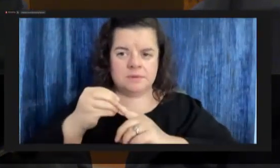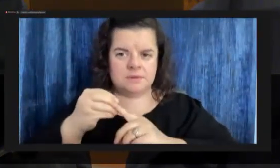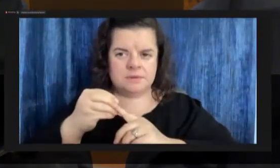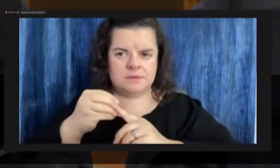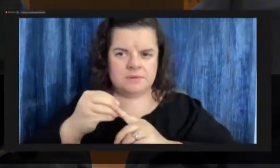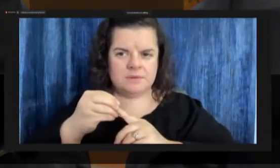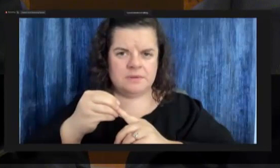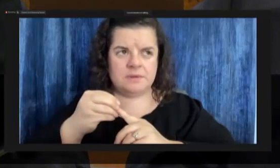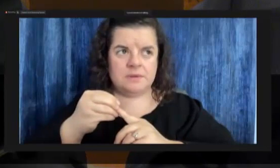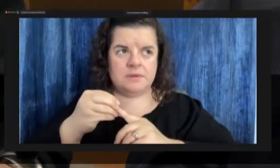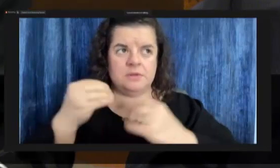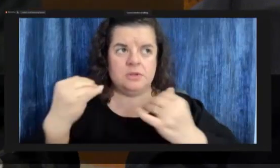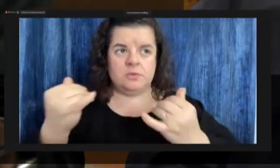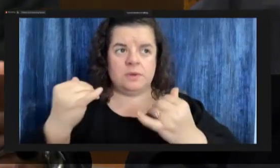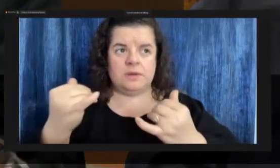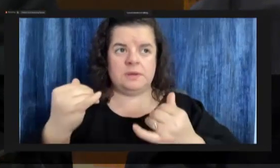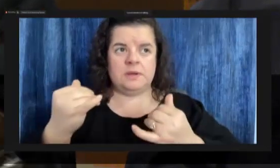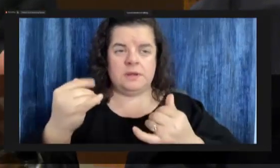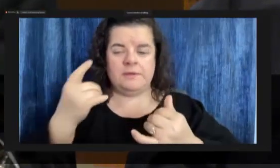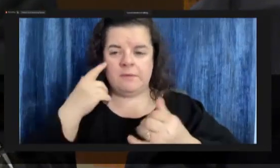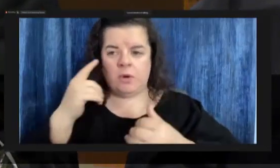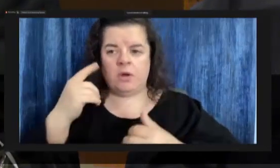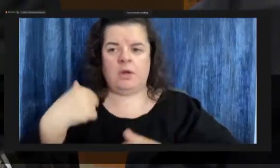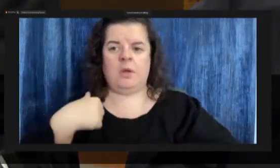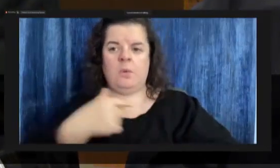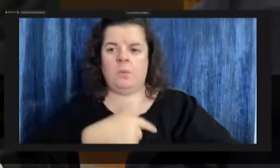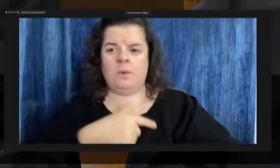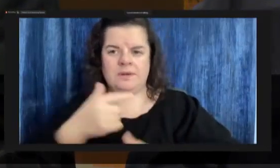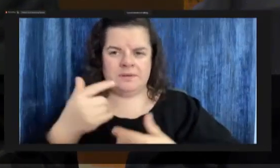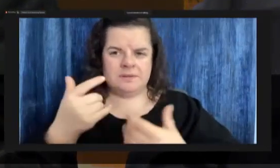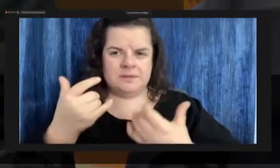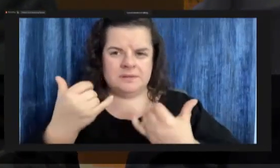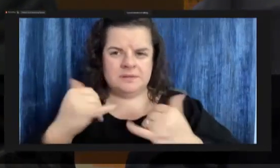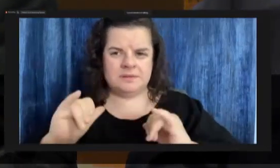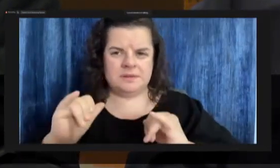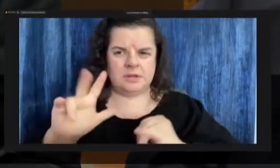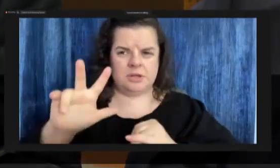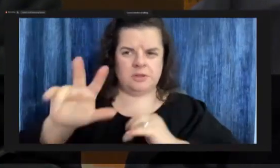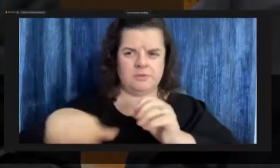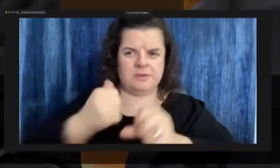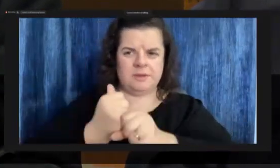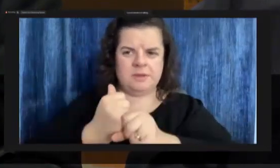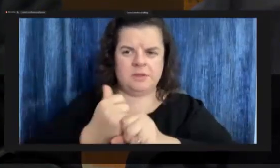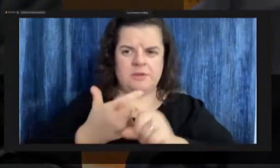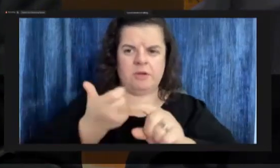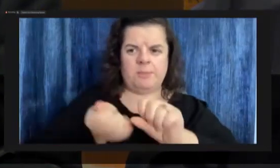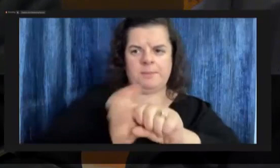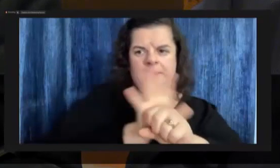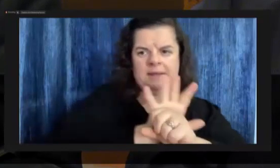Especially right now in terms of how we are still 3 years now, I guess, out of the pandemic,